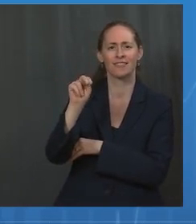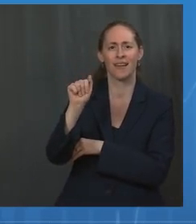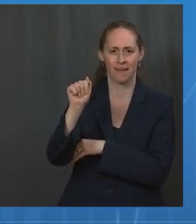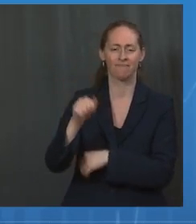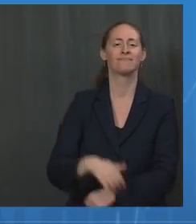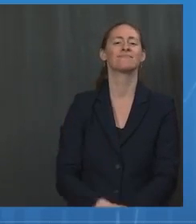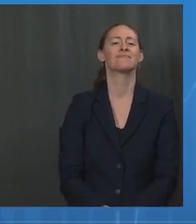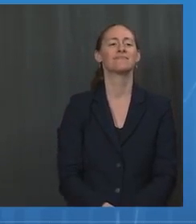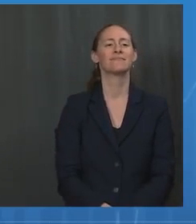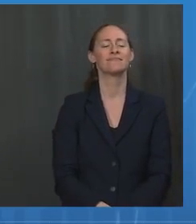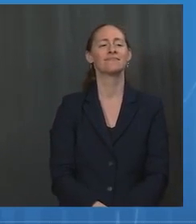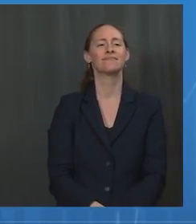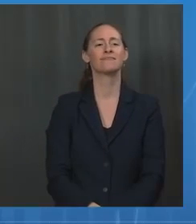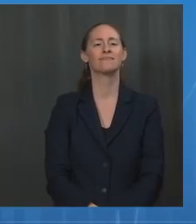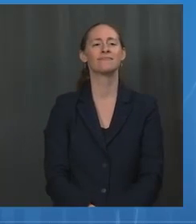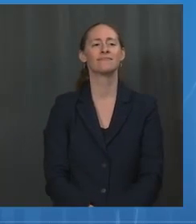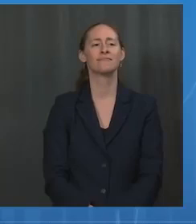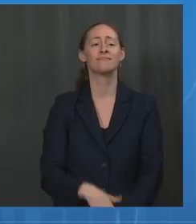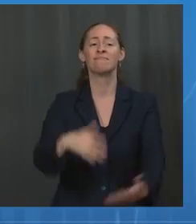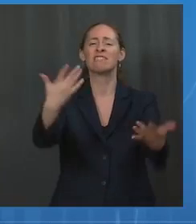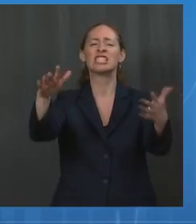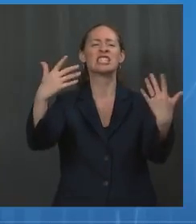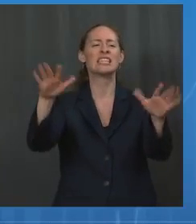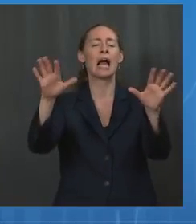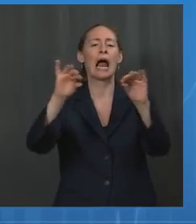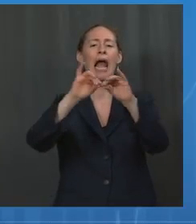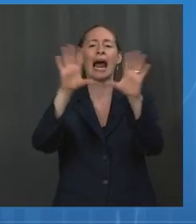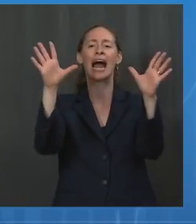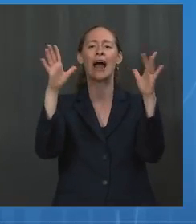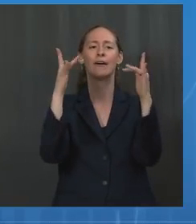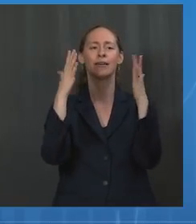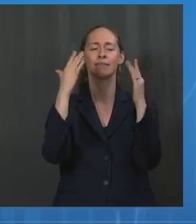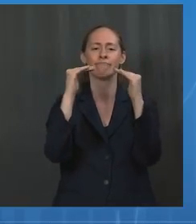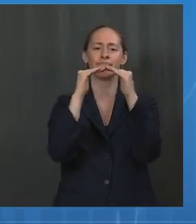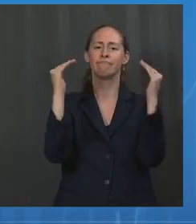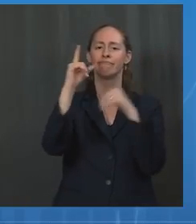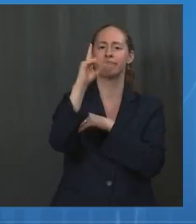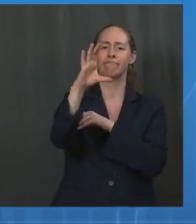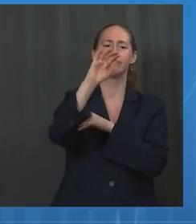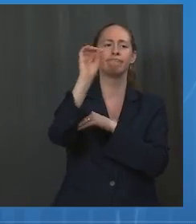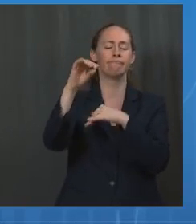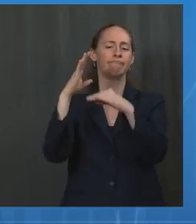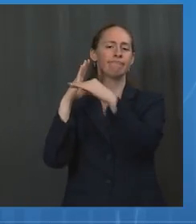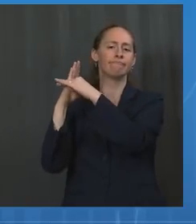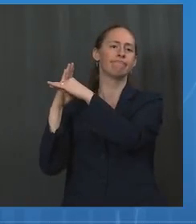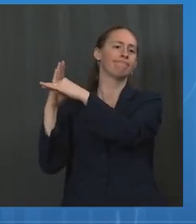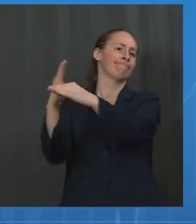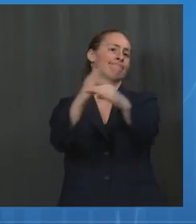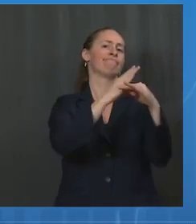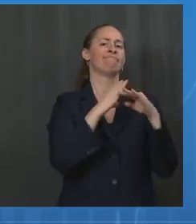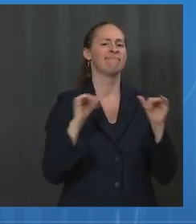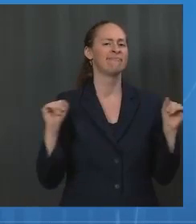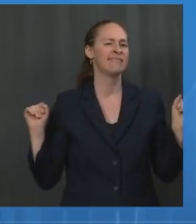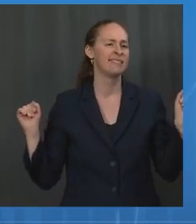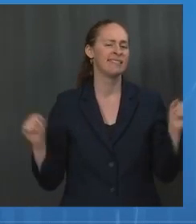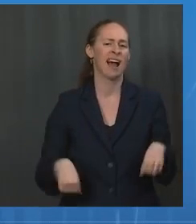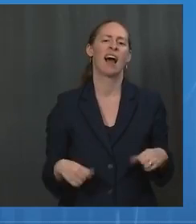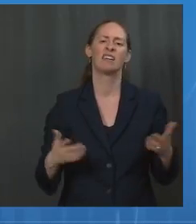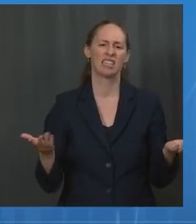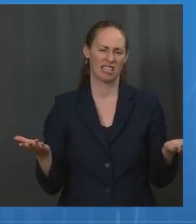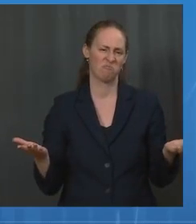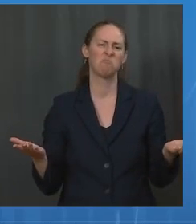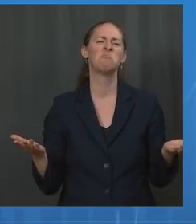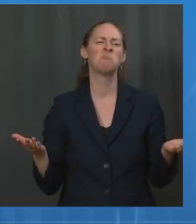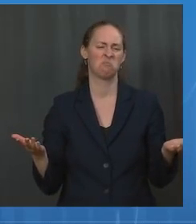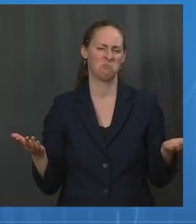have essentially a 100% vaccine efficacy against clinically recognizable disease. So these vaccines